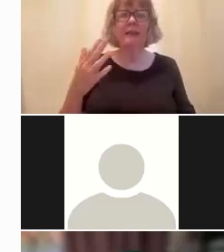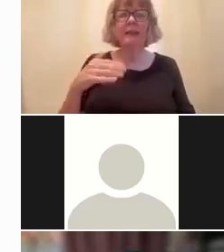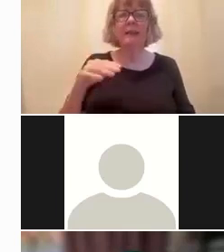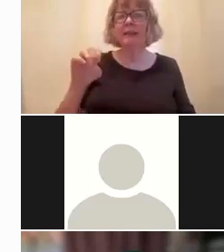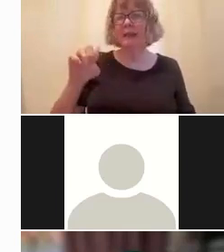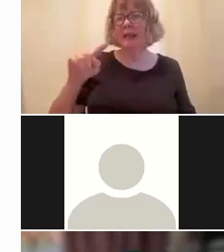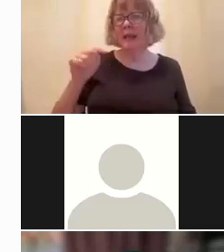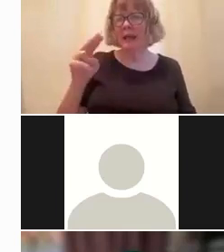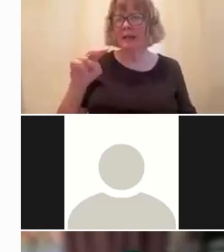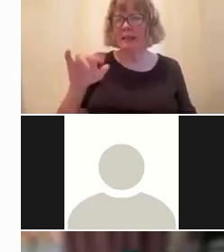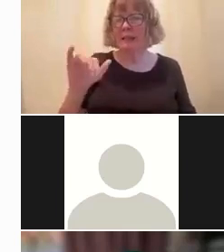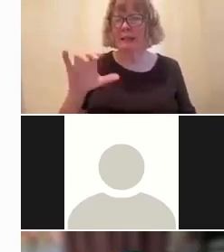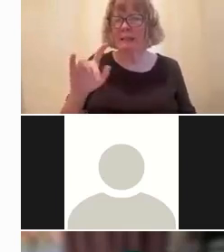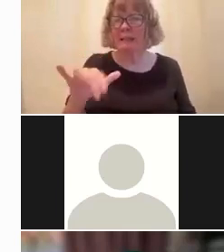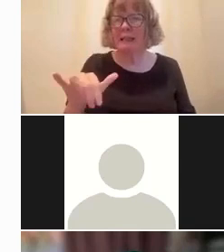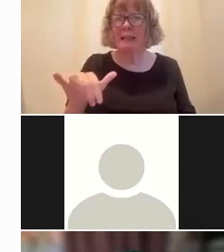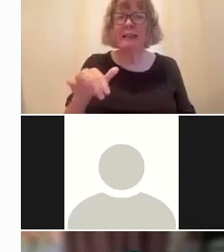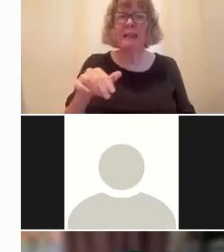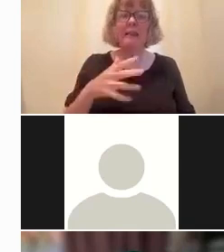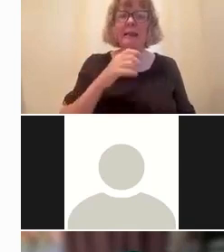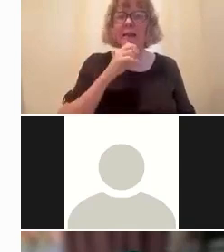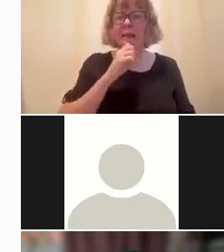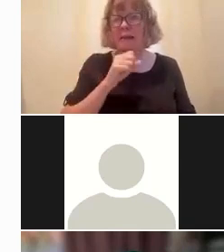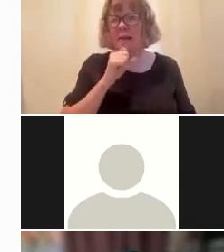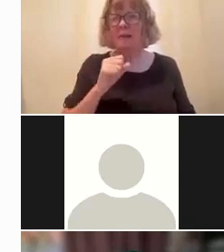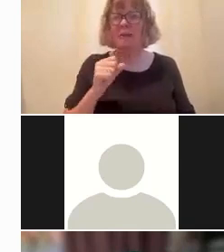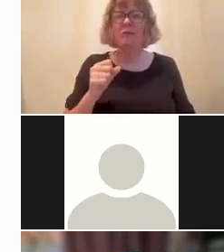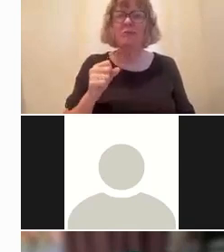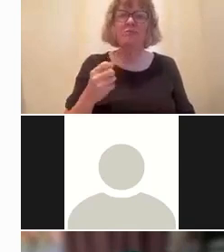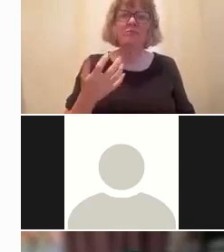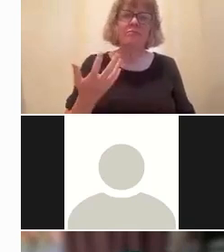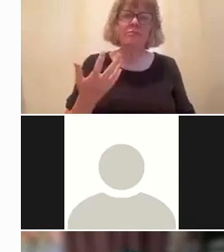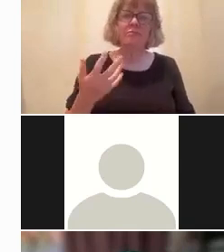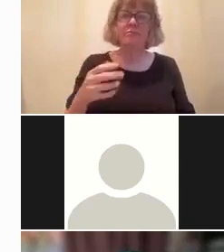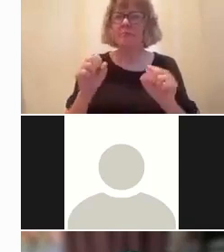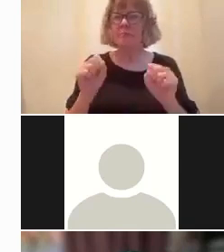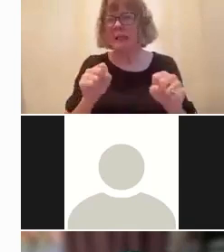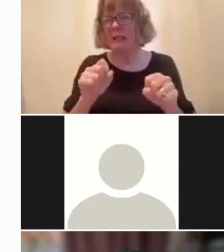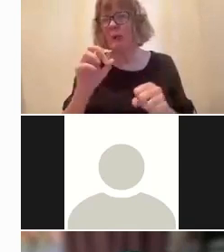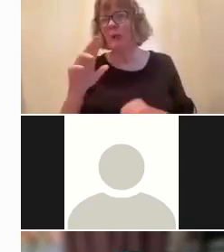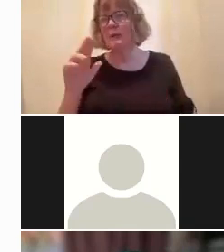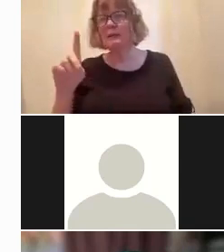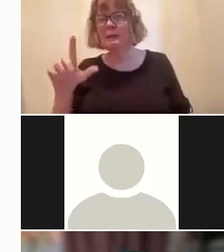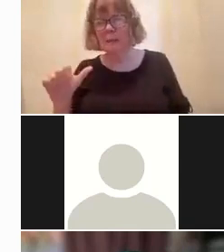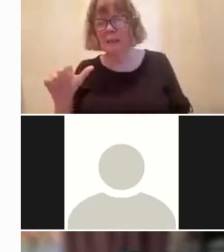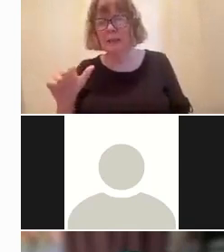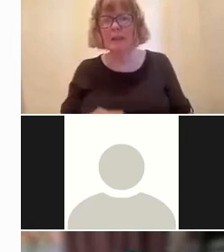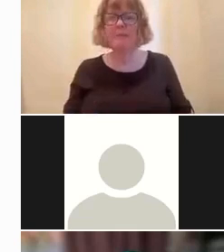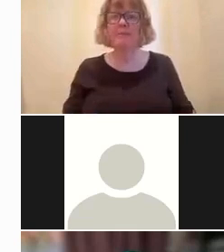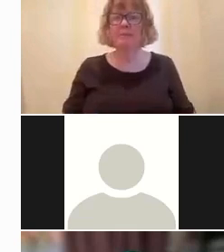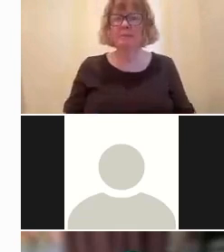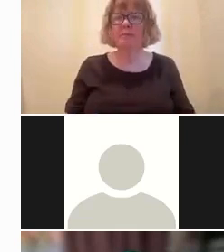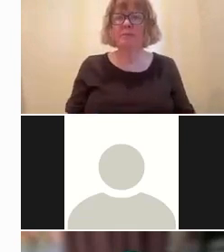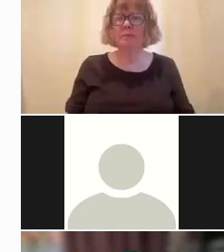ethnicity, age, ability, or disability as well.